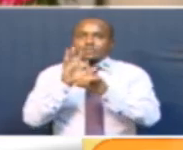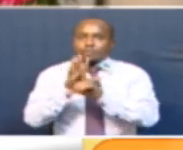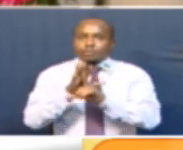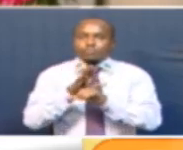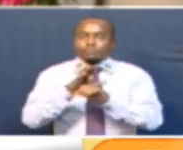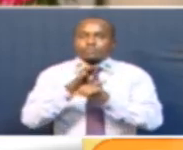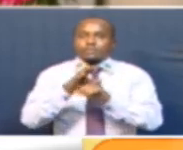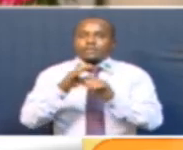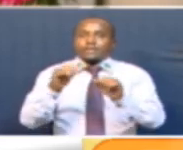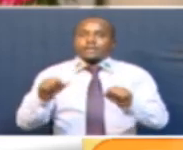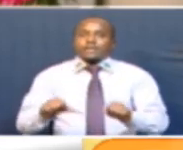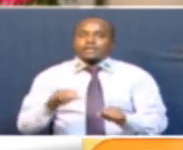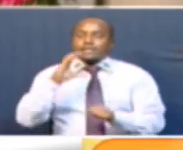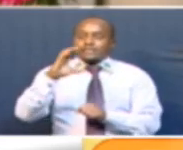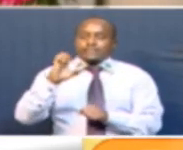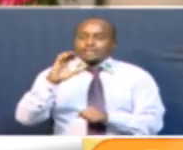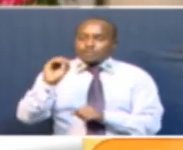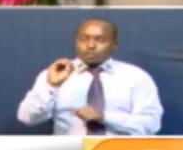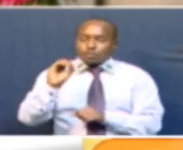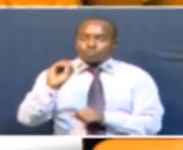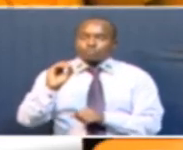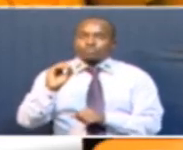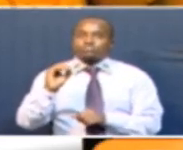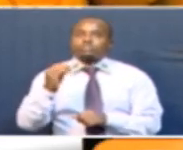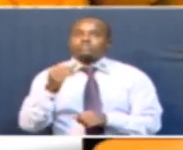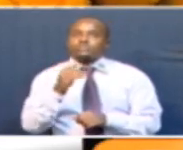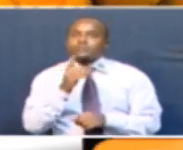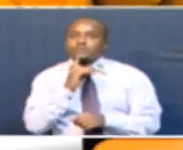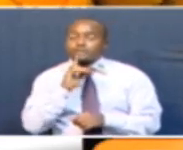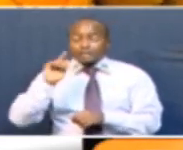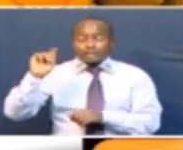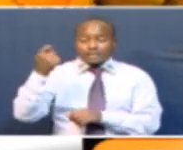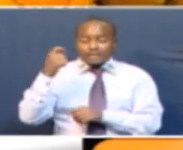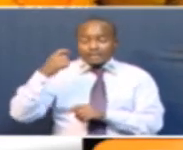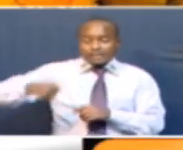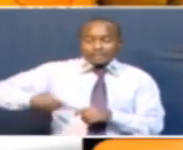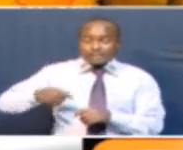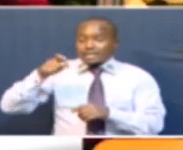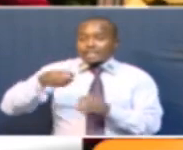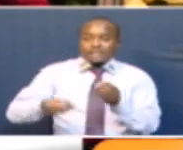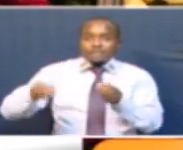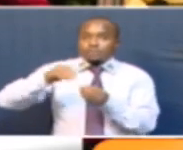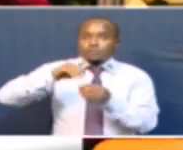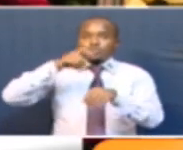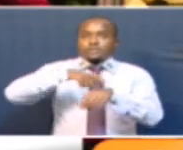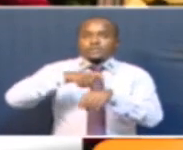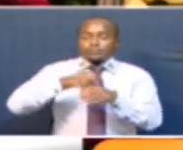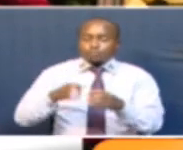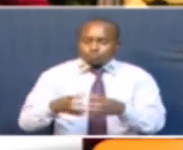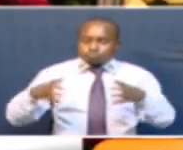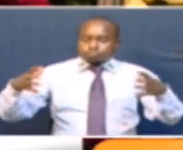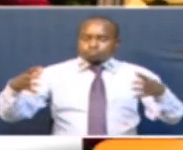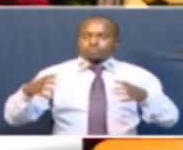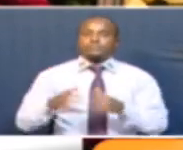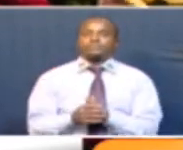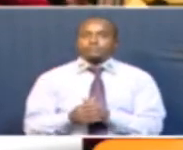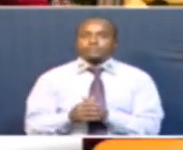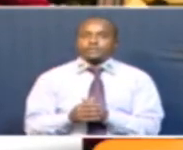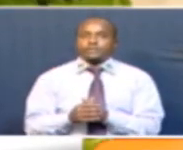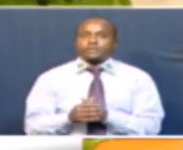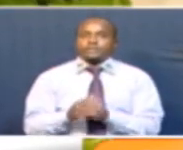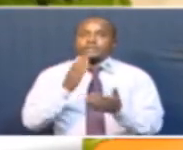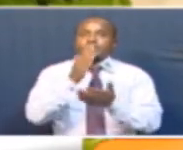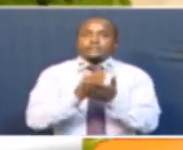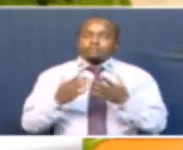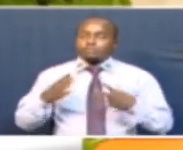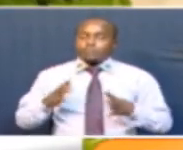executive officer, Clement Tulezi, says the Kenya industry requires more time to grow to such standards. A number of players in the